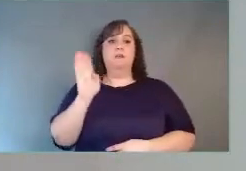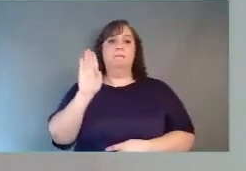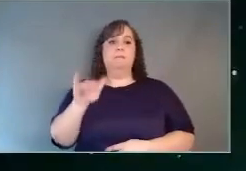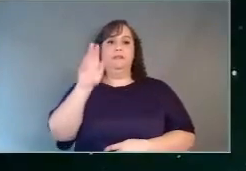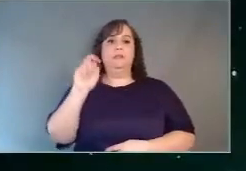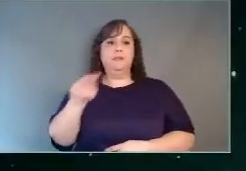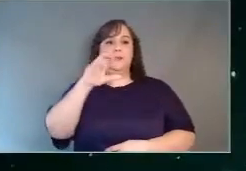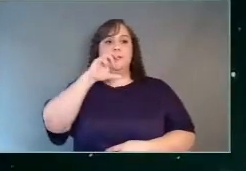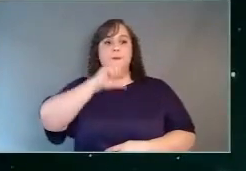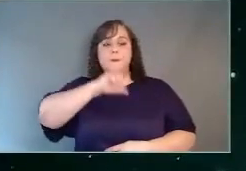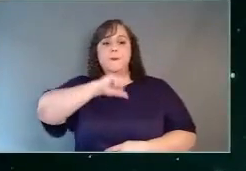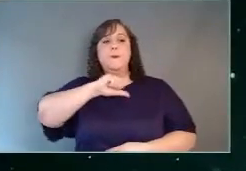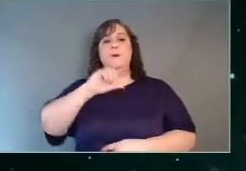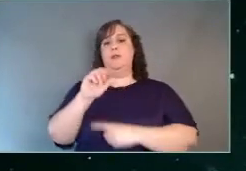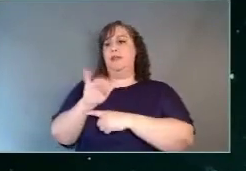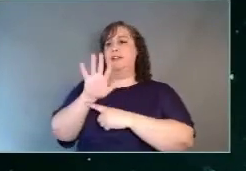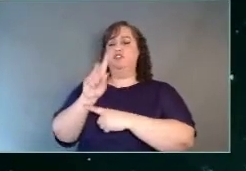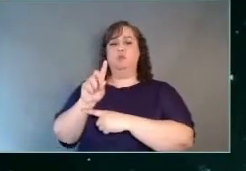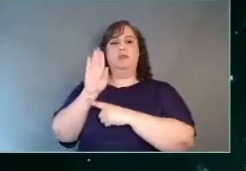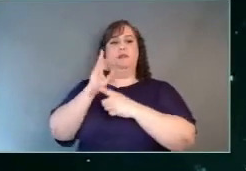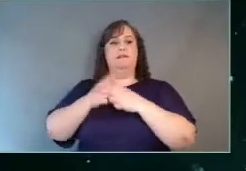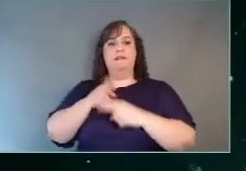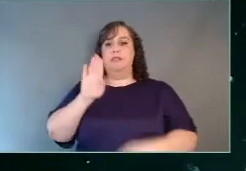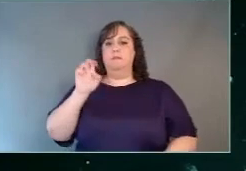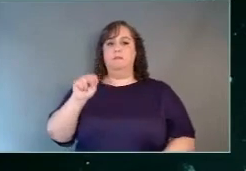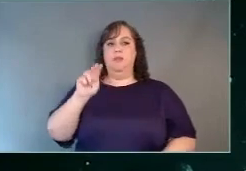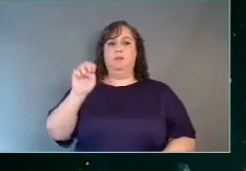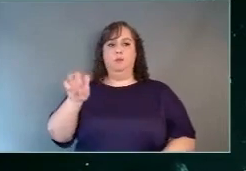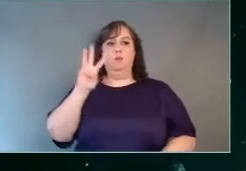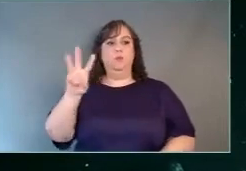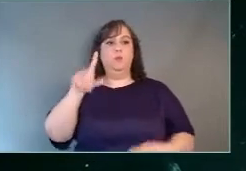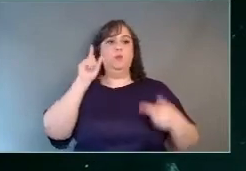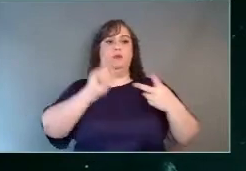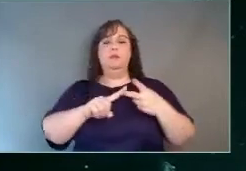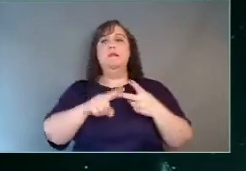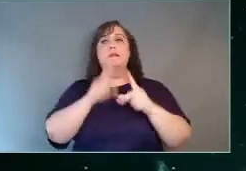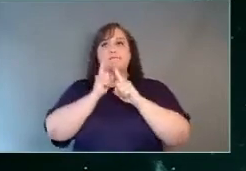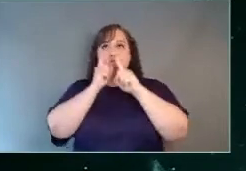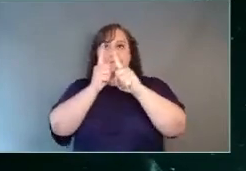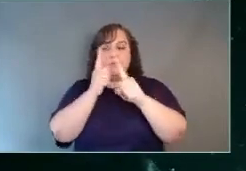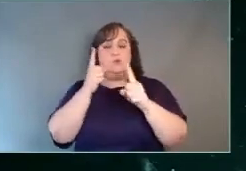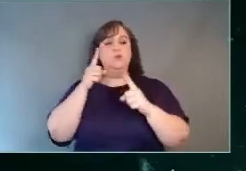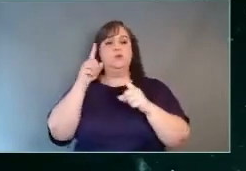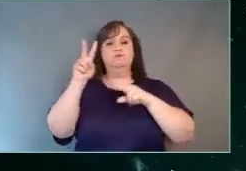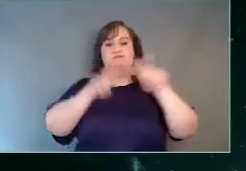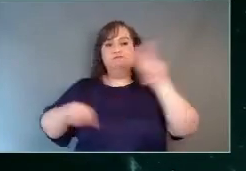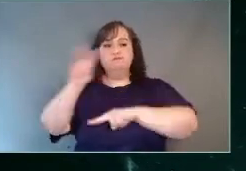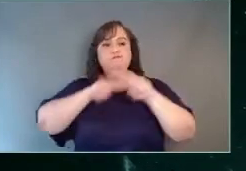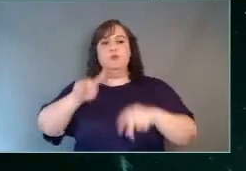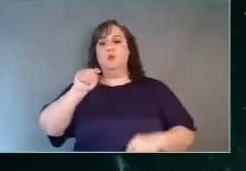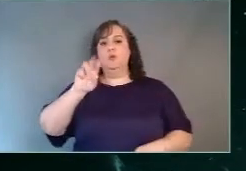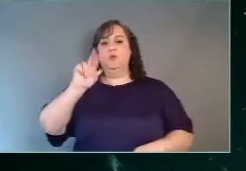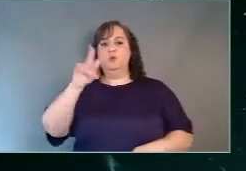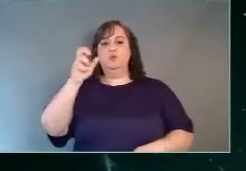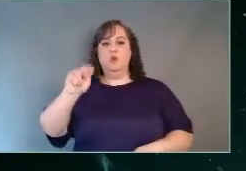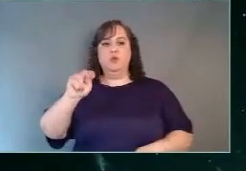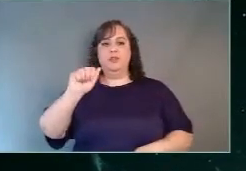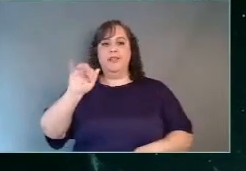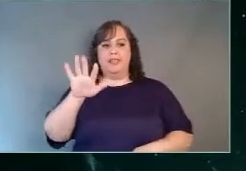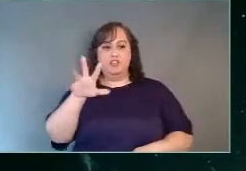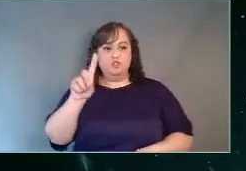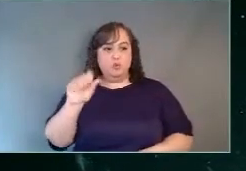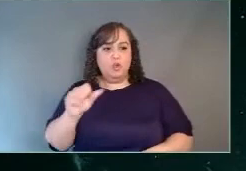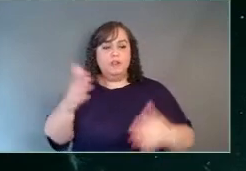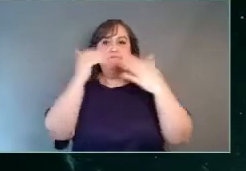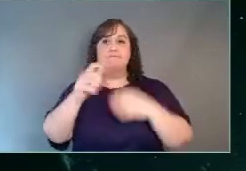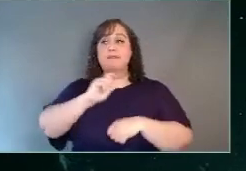I'm joined by Danny Della Justina, a research scientist at the University of Arizona and the